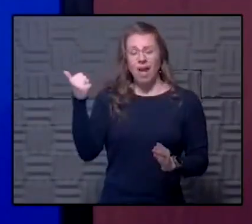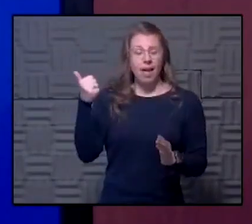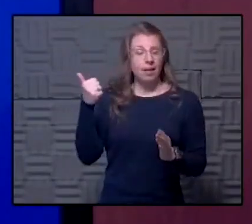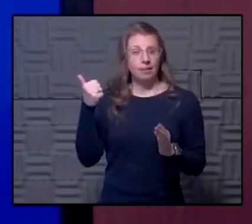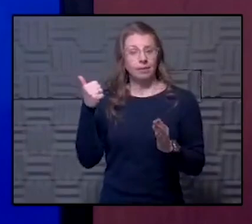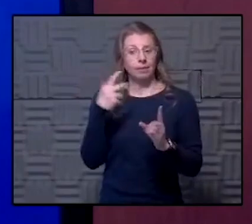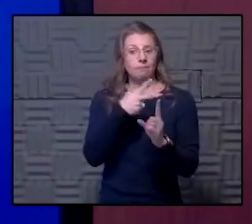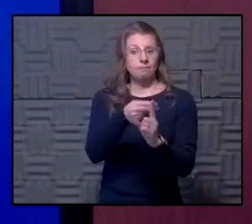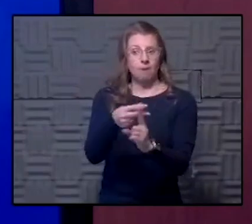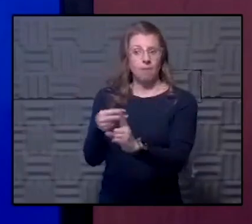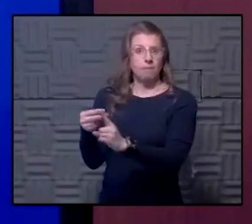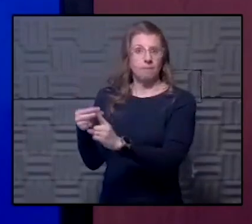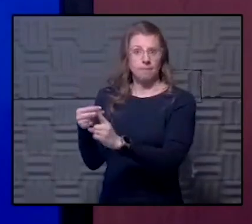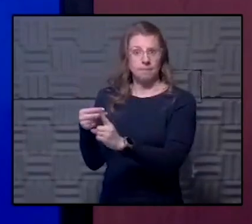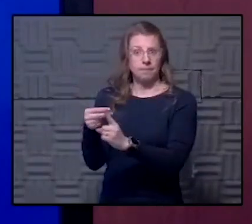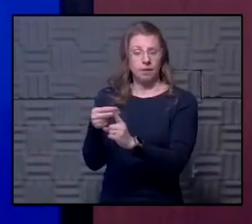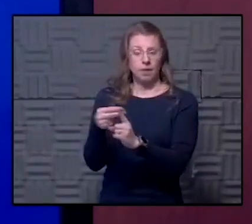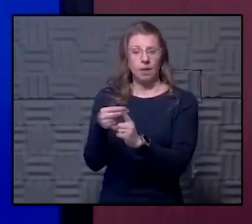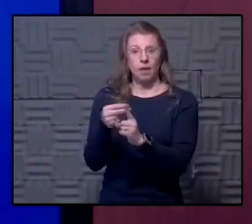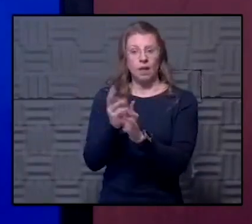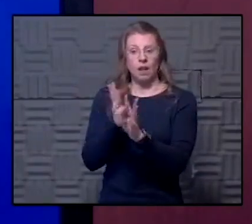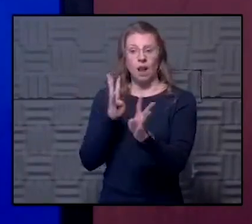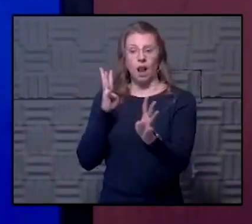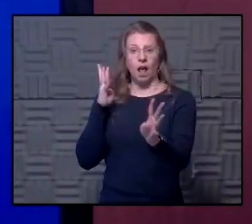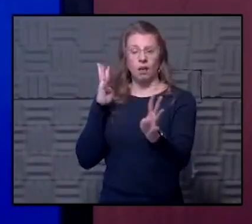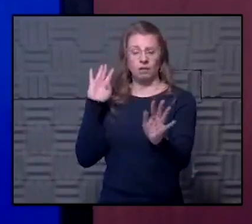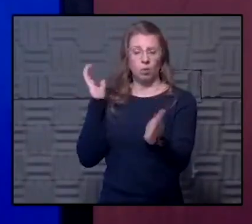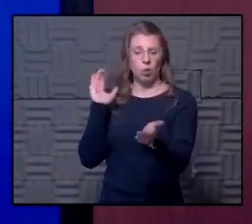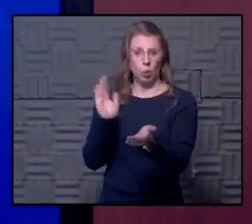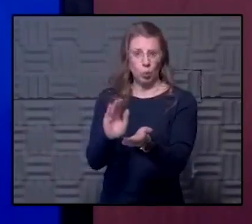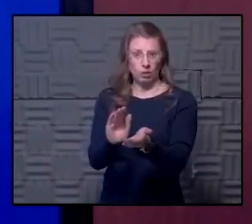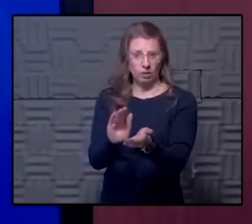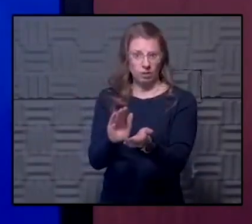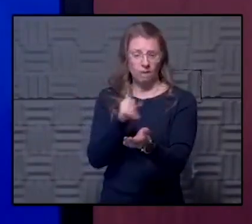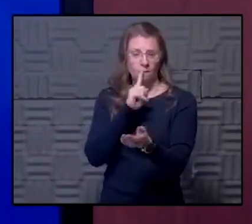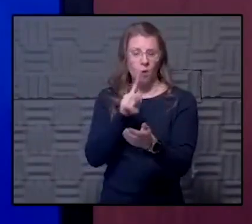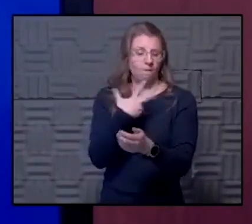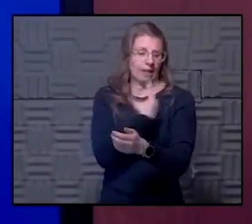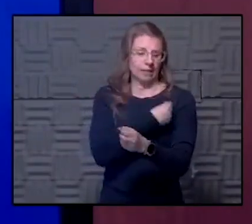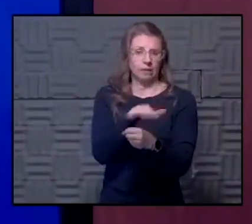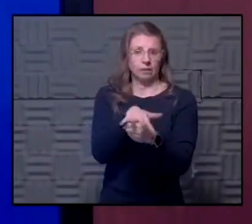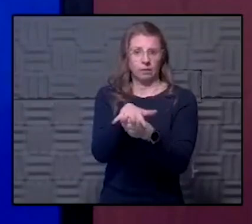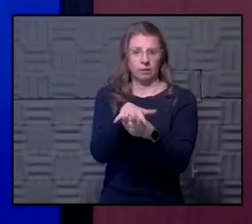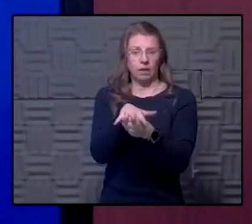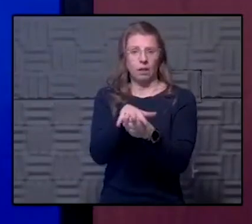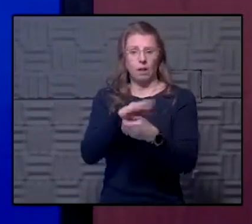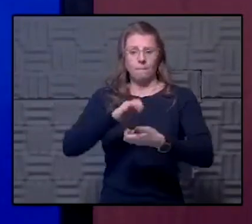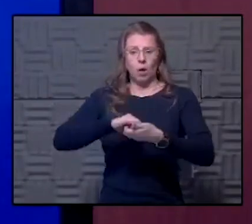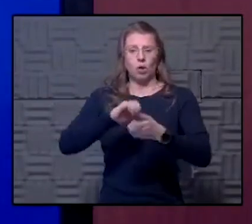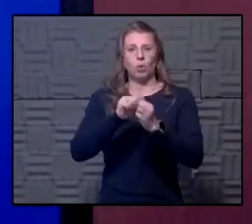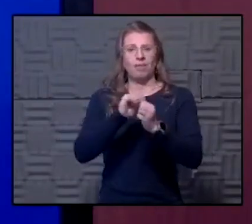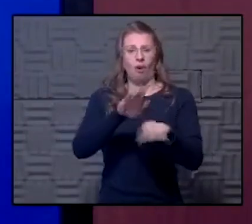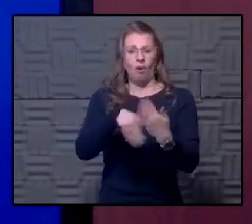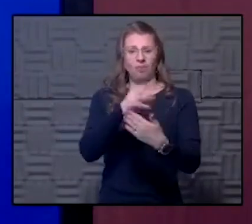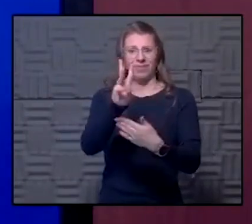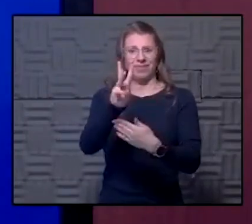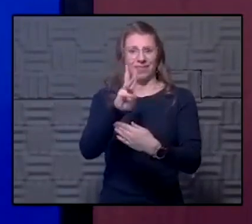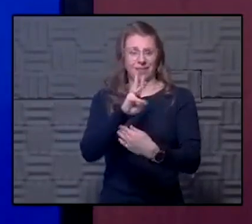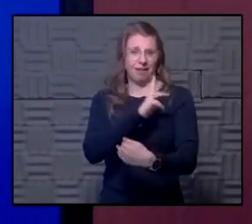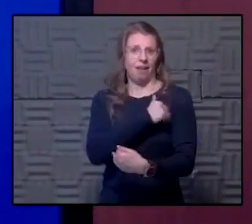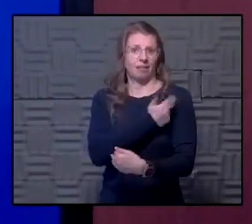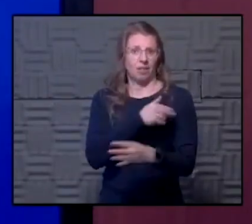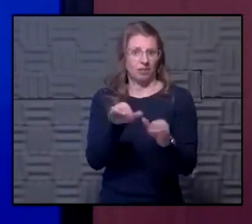ways to get doses in arms and reduce crowding in vaccine locations is to partner with all 6 of the hospital